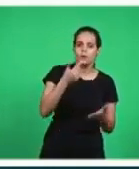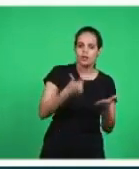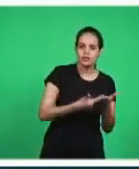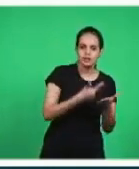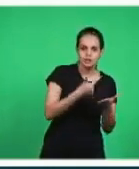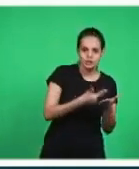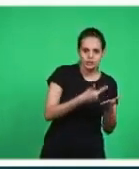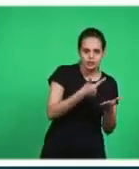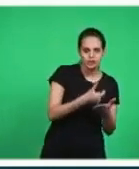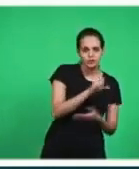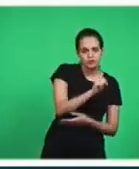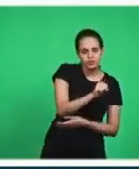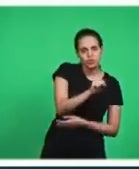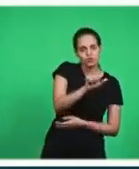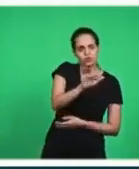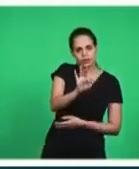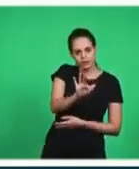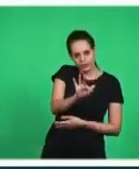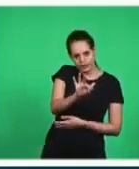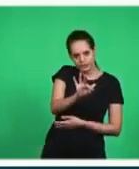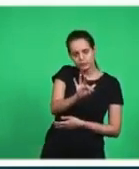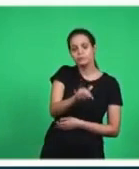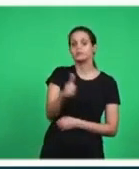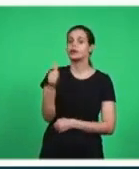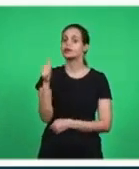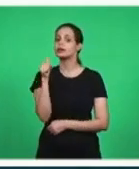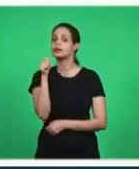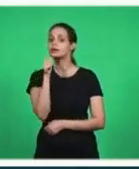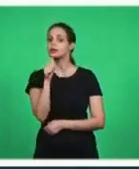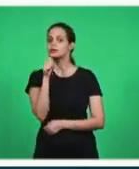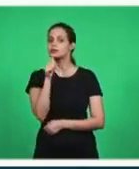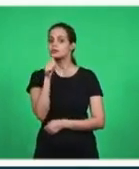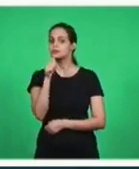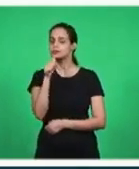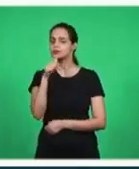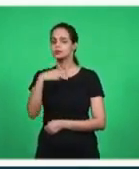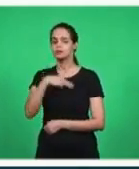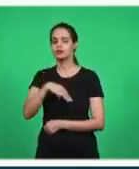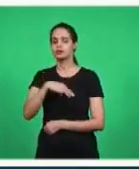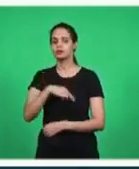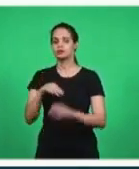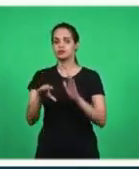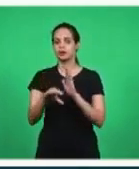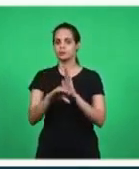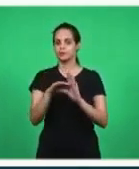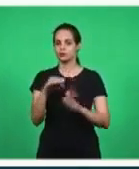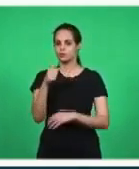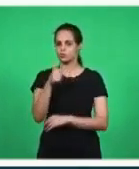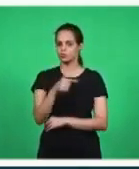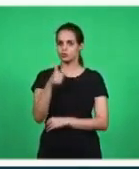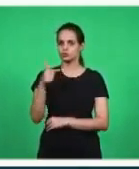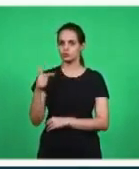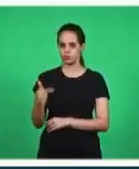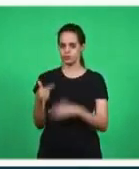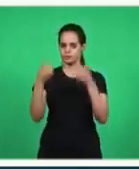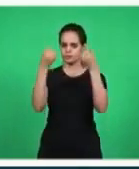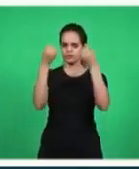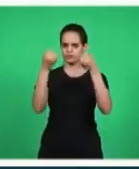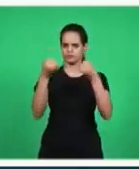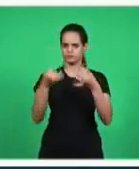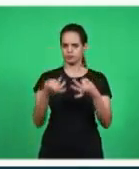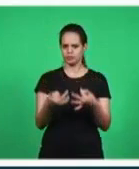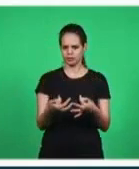The man open up the book in Zephaniah, and the women are going to open in Matthew chapter 22 to make it easier, the